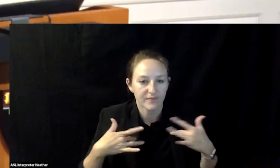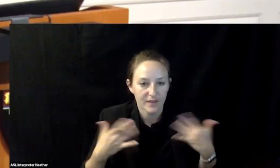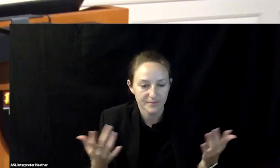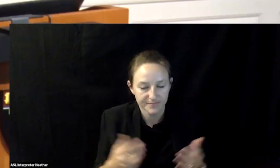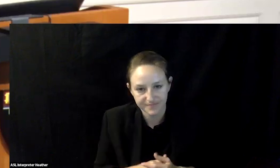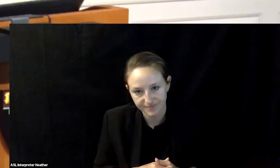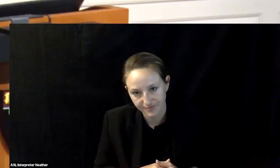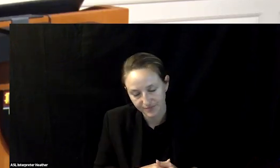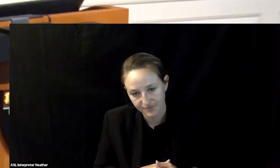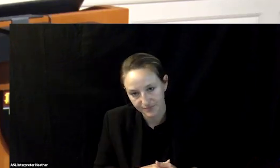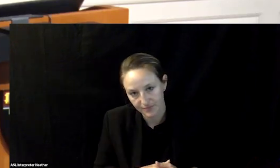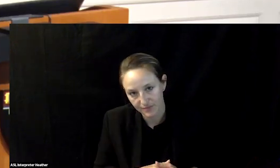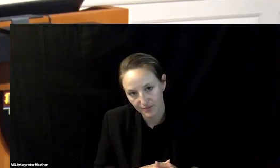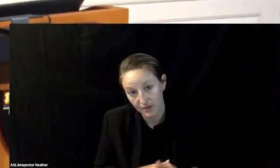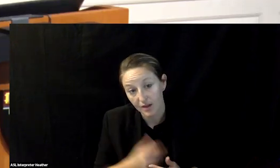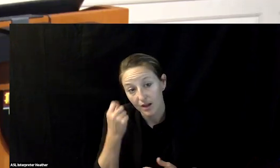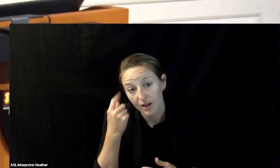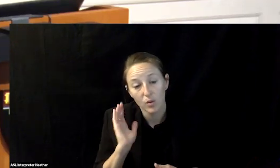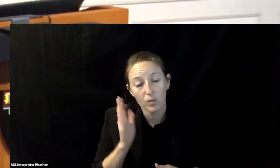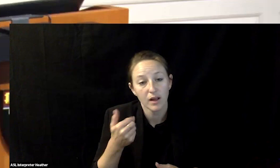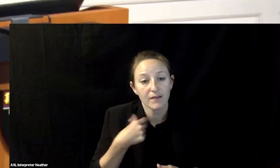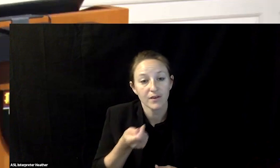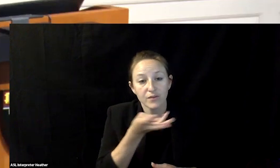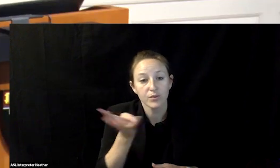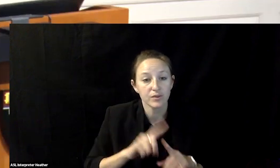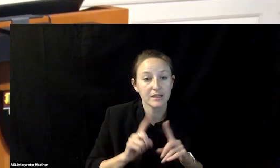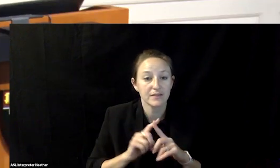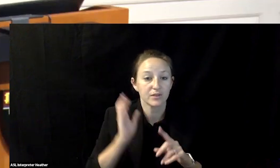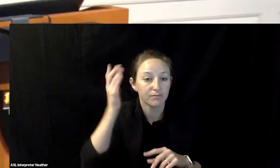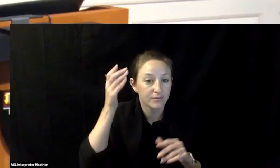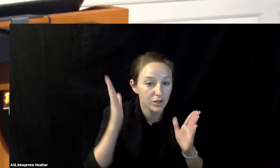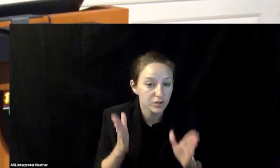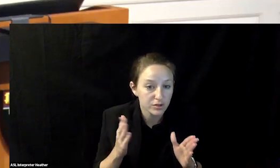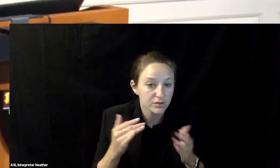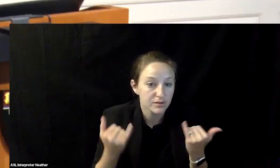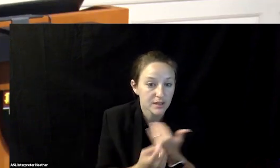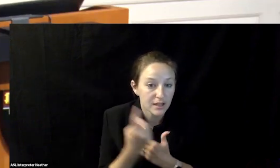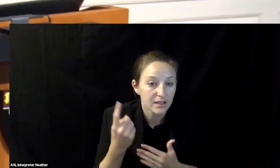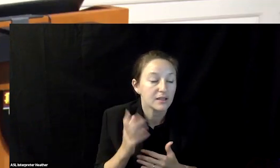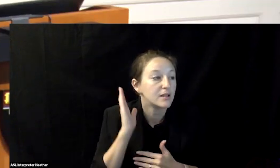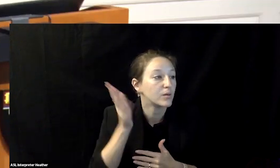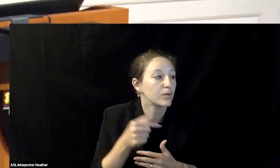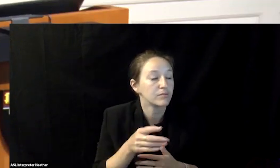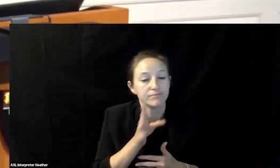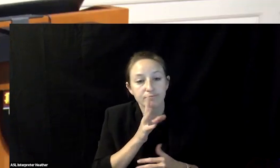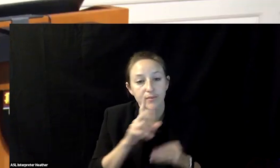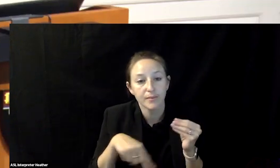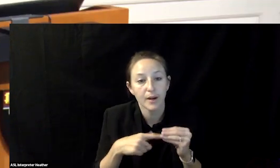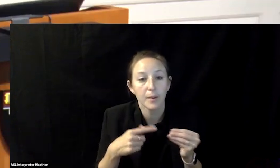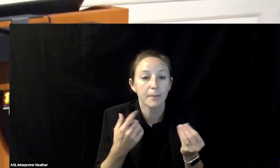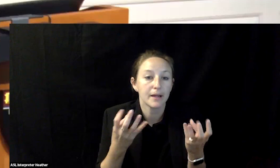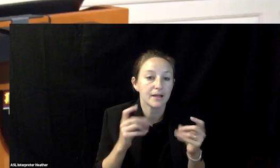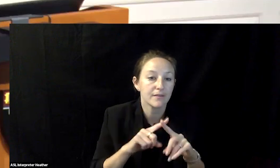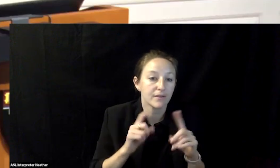We will have a few speakers today to talk about many things that are happening, as the event